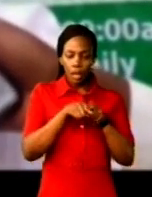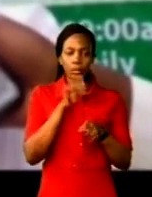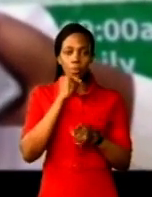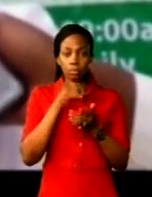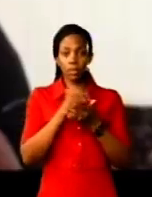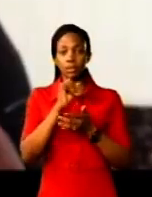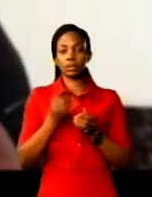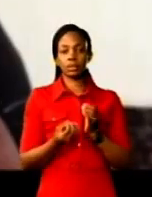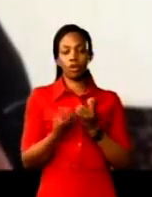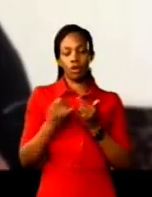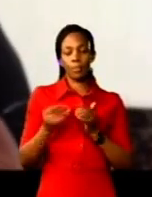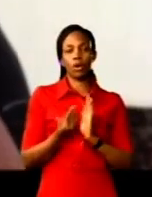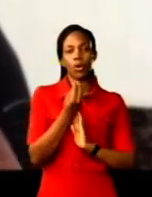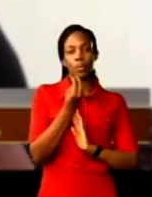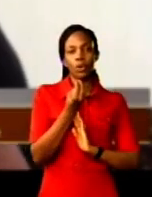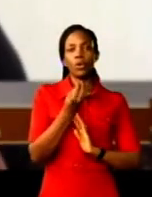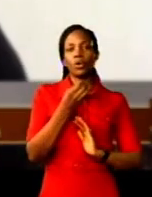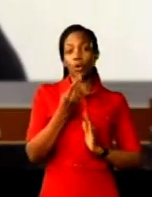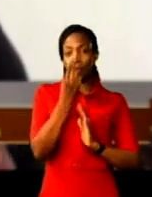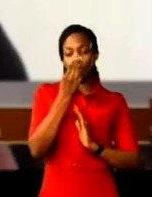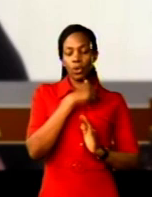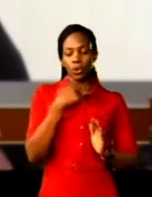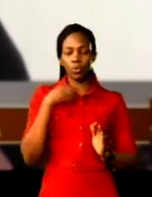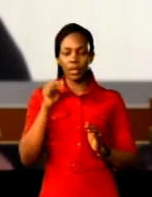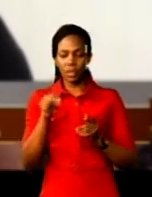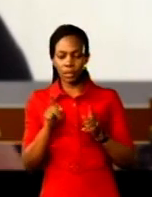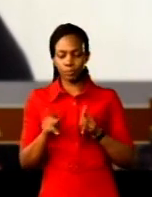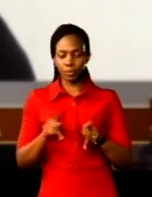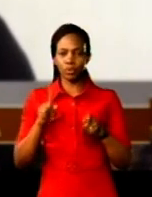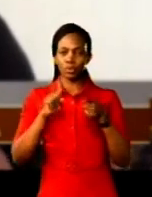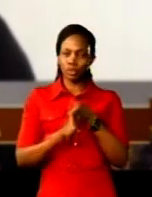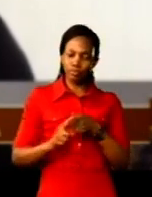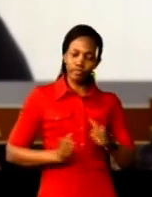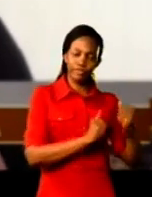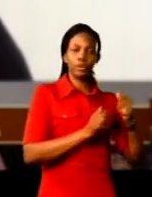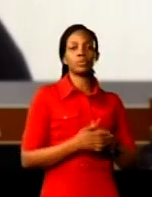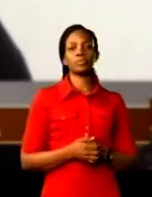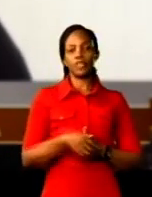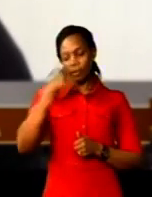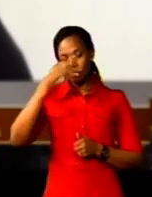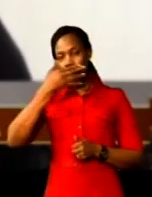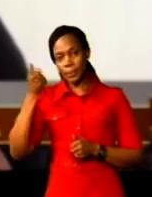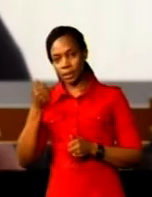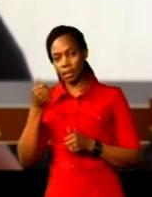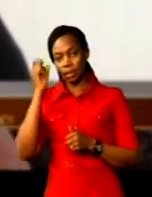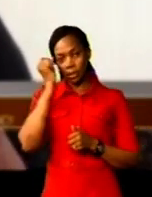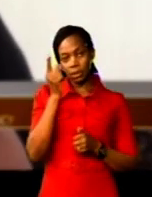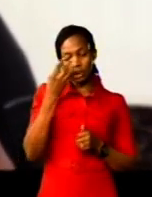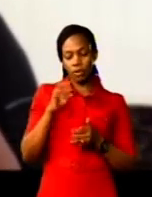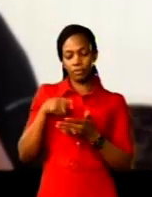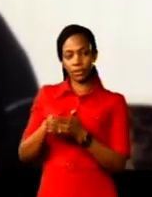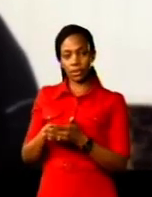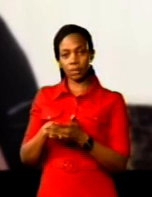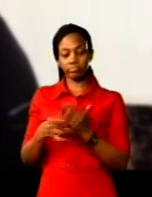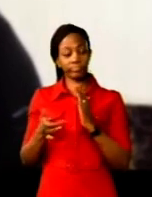with warm heart. Those information that the public needs, of course, for better understanding of this technology. And we also want